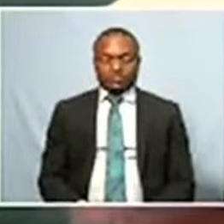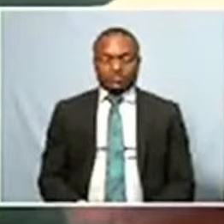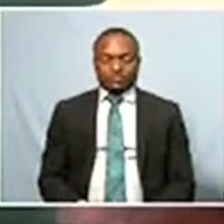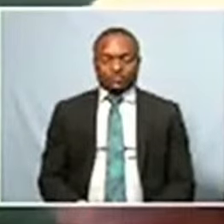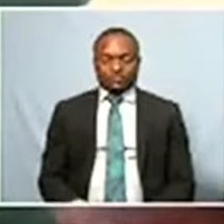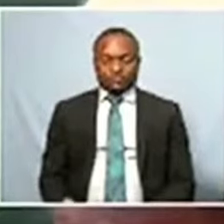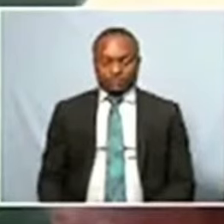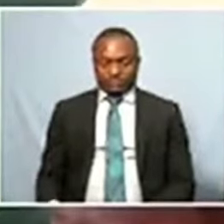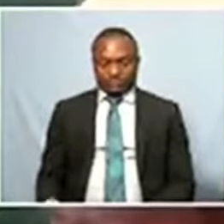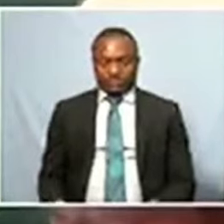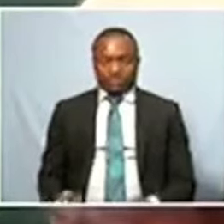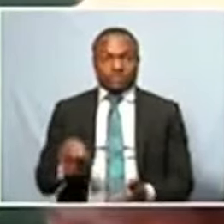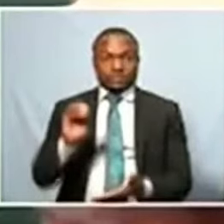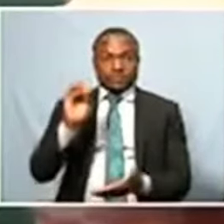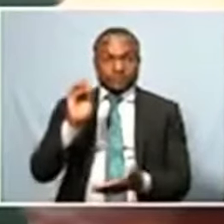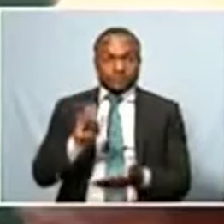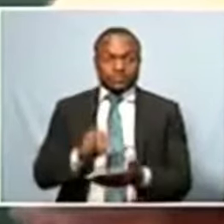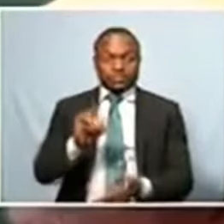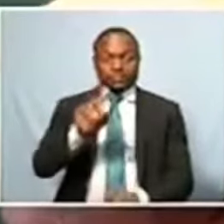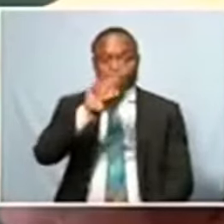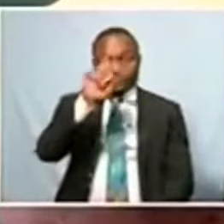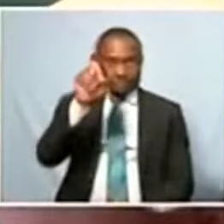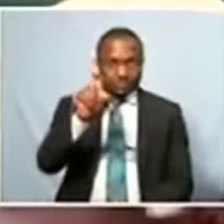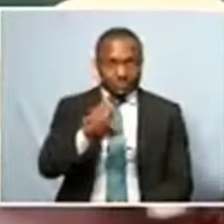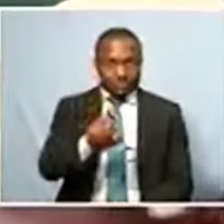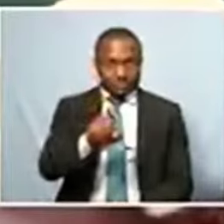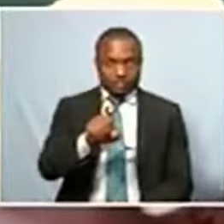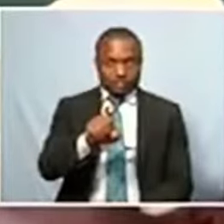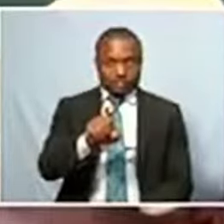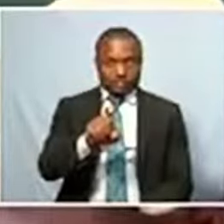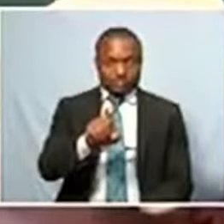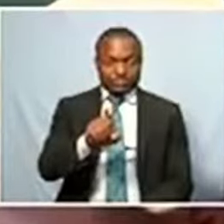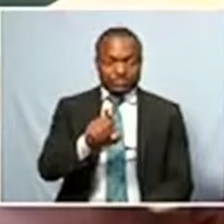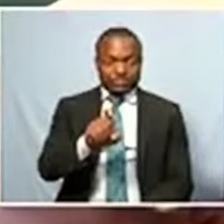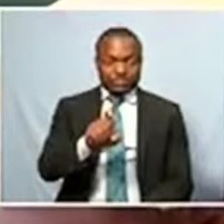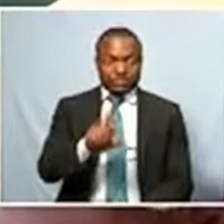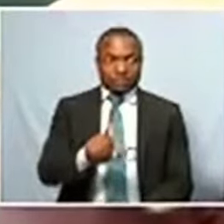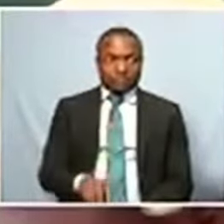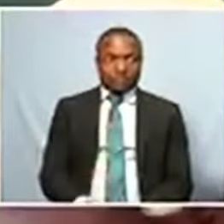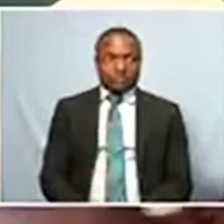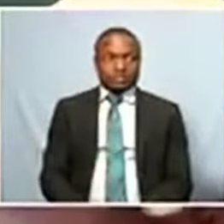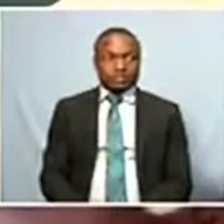I put the question. The question is that